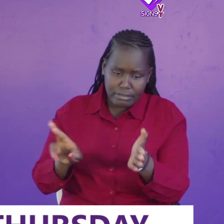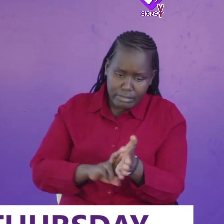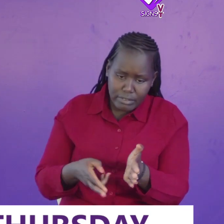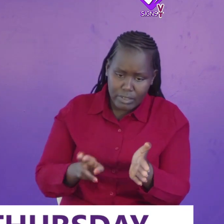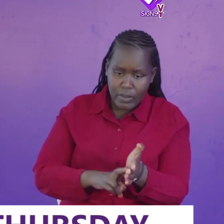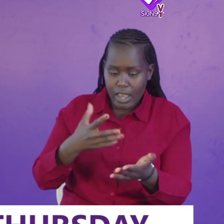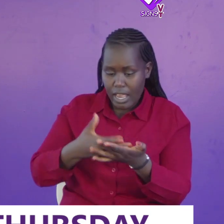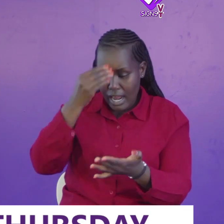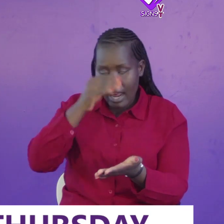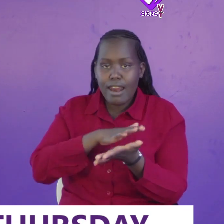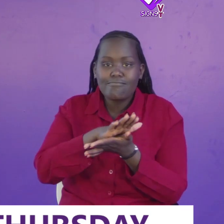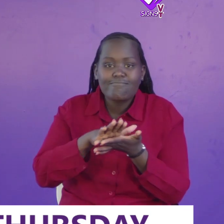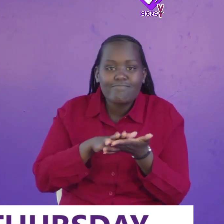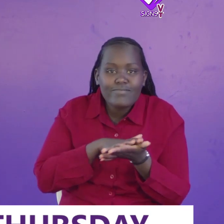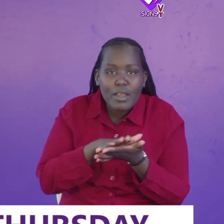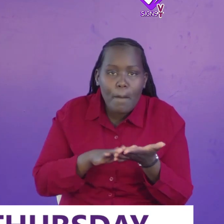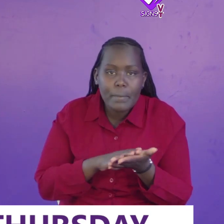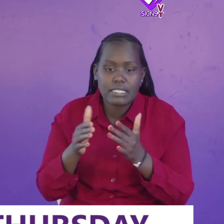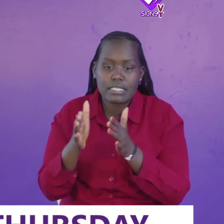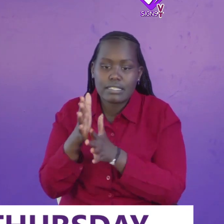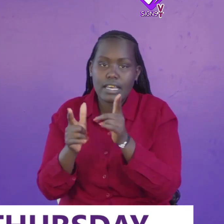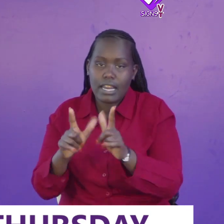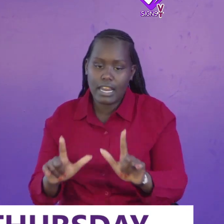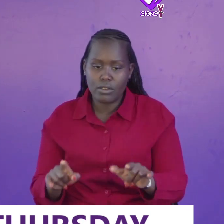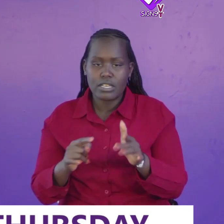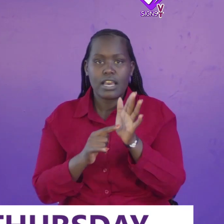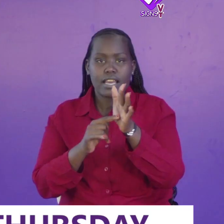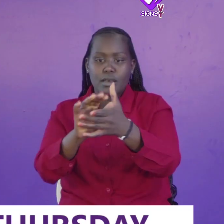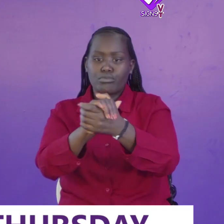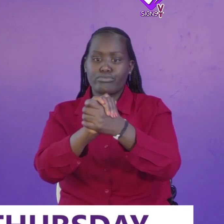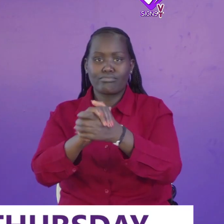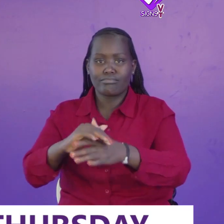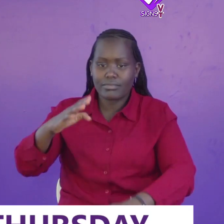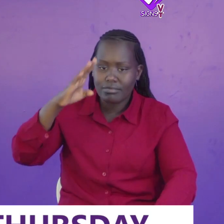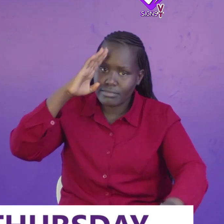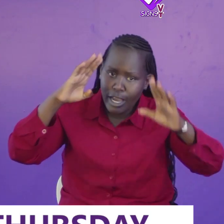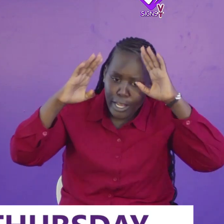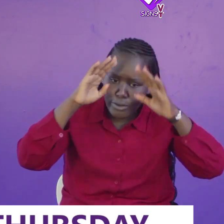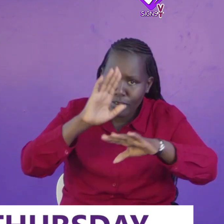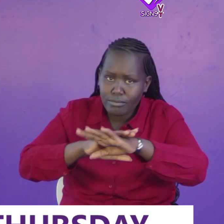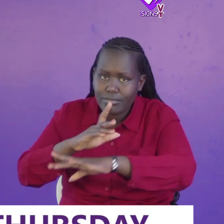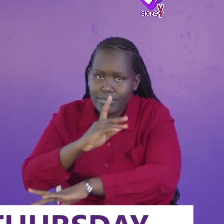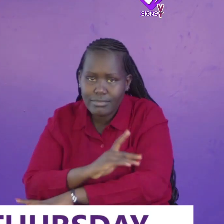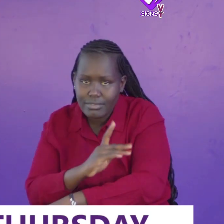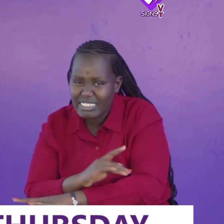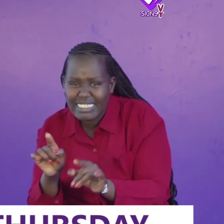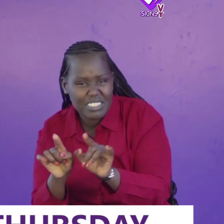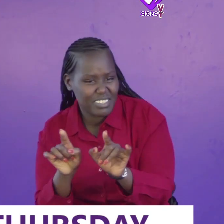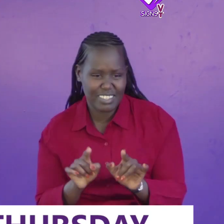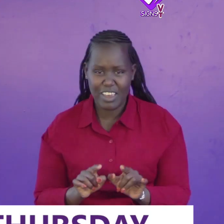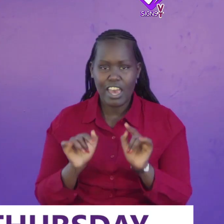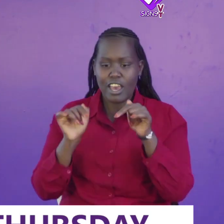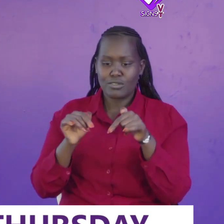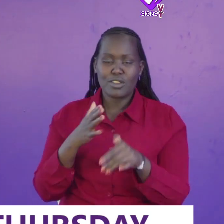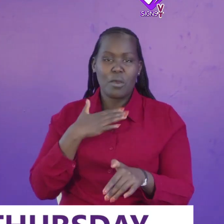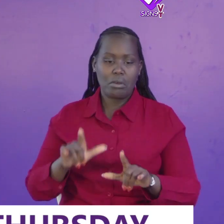learn some basic sign language greetings kama hello, how are you doing, good day, vitu kama hizo. Nimesema leo sitaki show